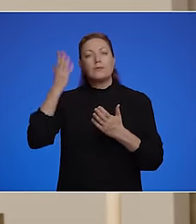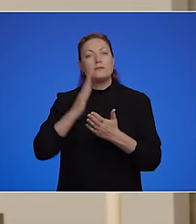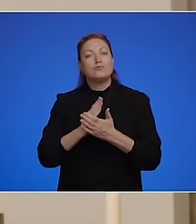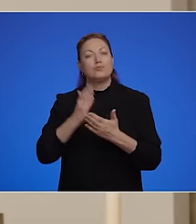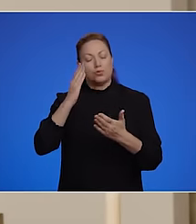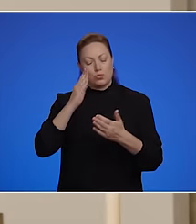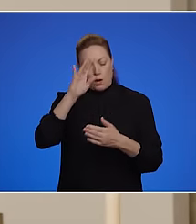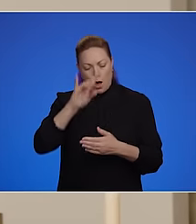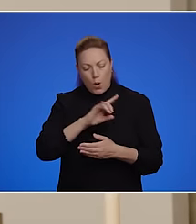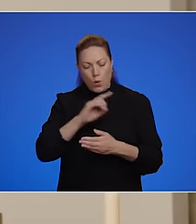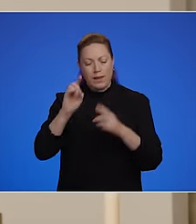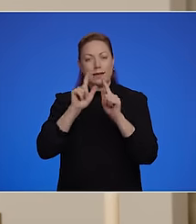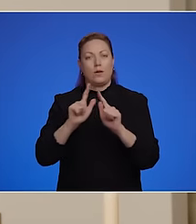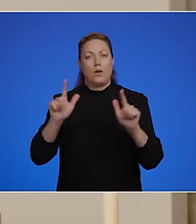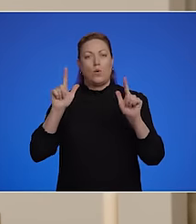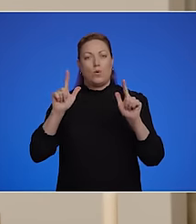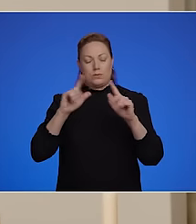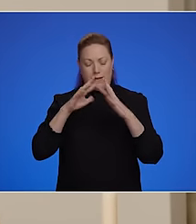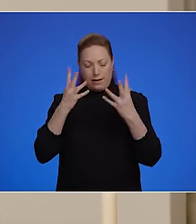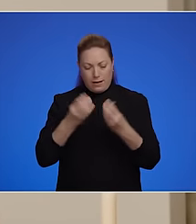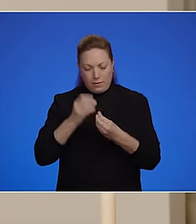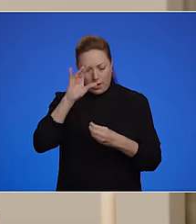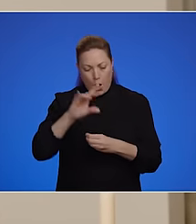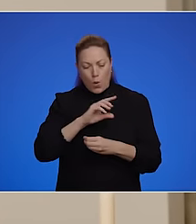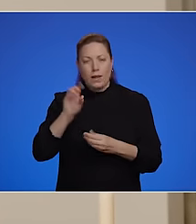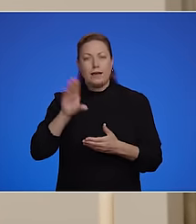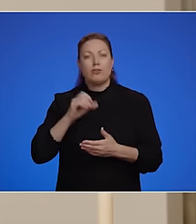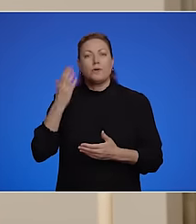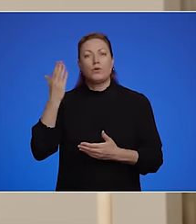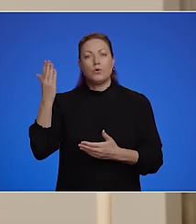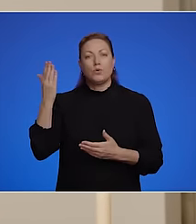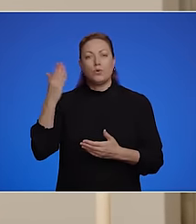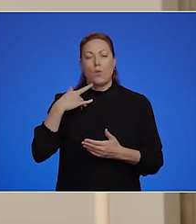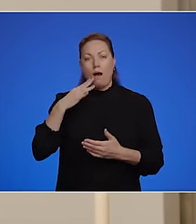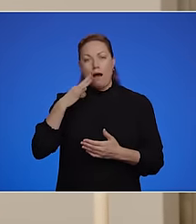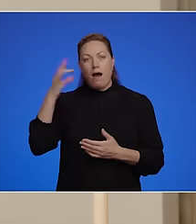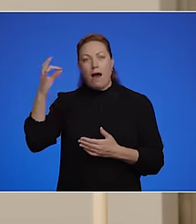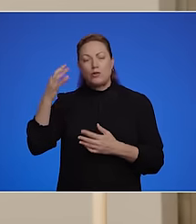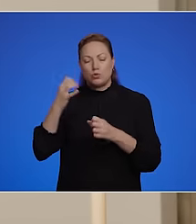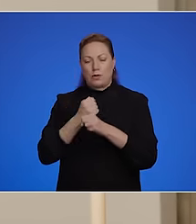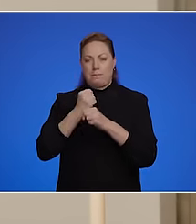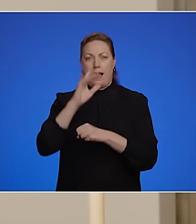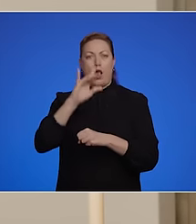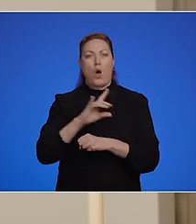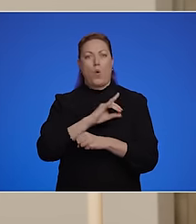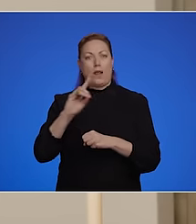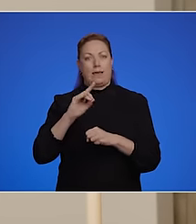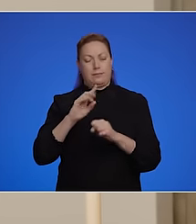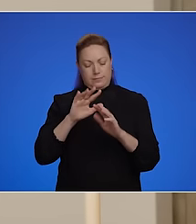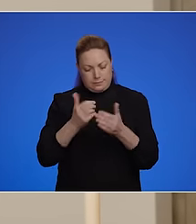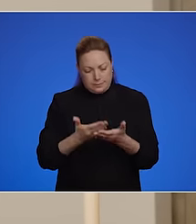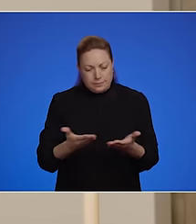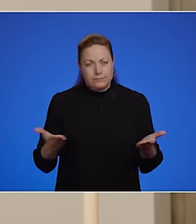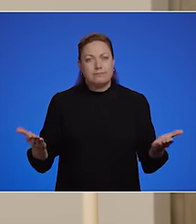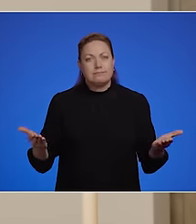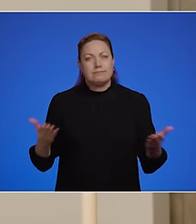You are indeed holy, O Lord, the fount of all holiness. Make holy, therefore, these gifts, we pray, by sending down